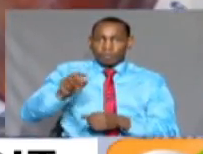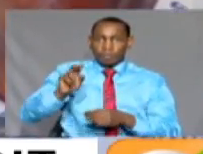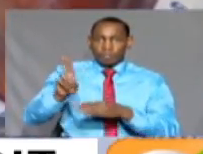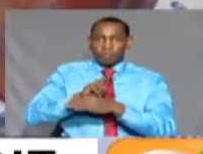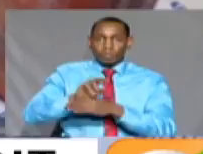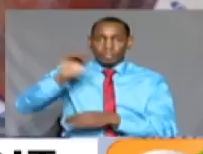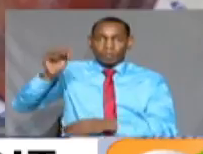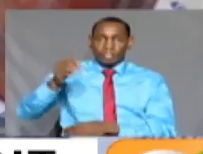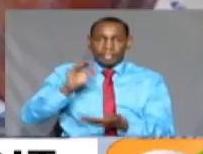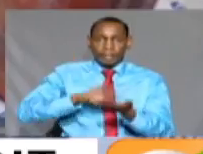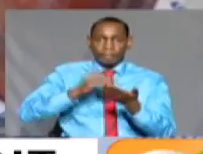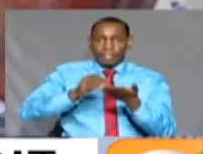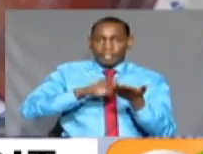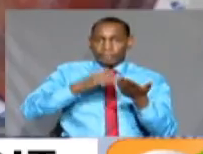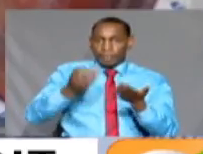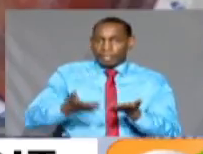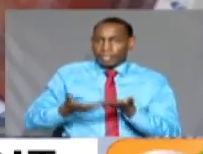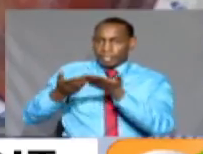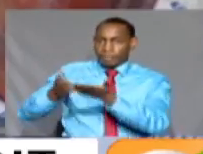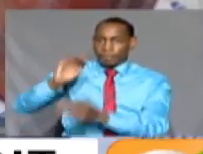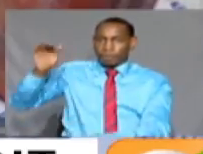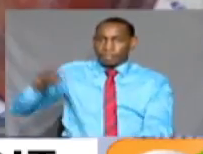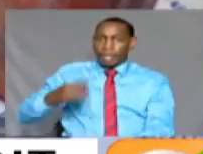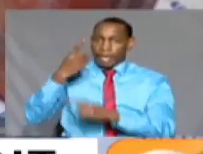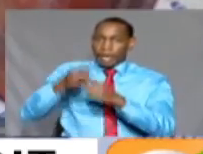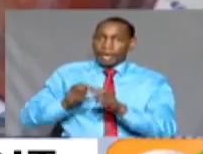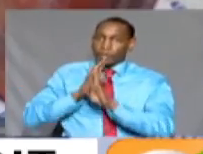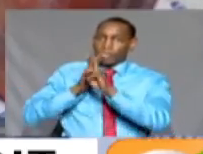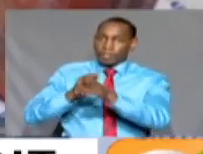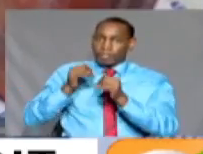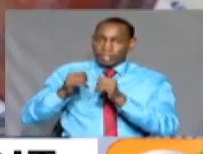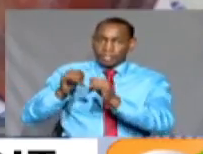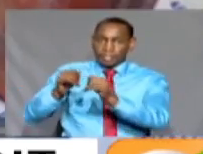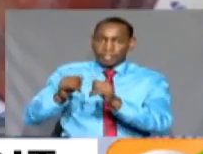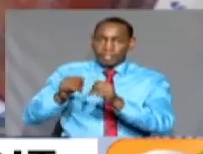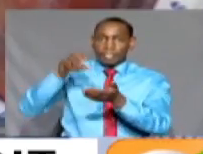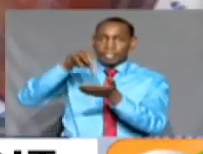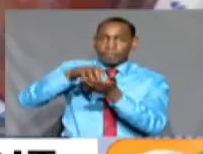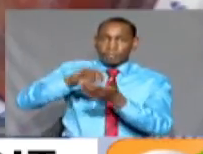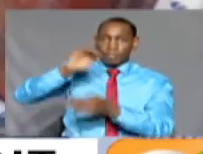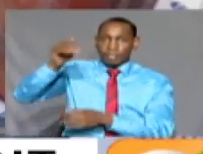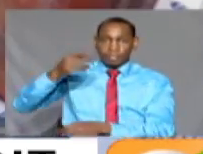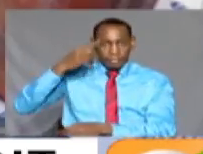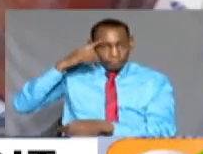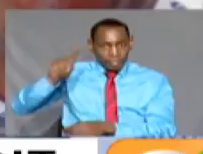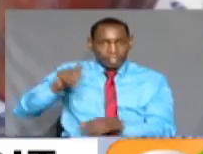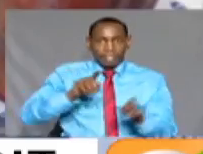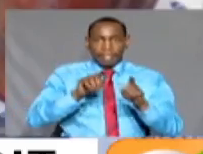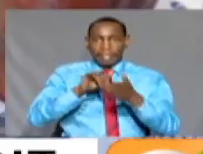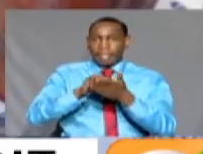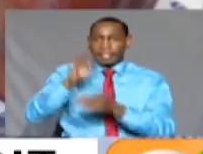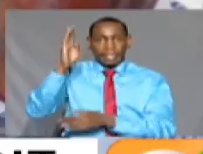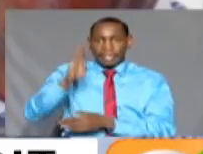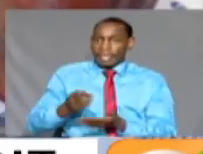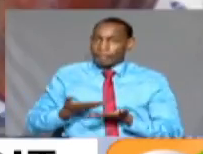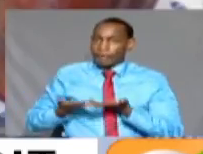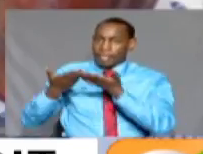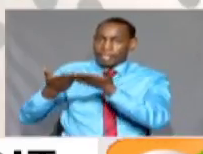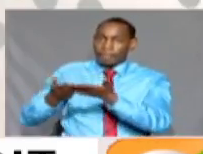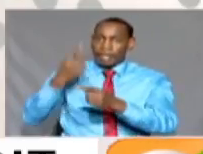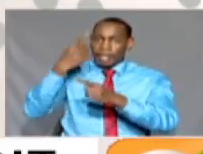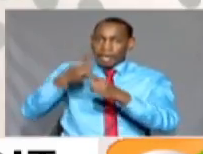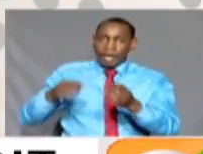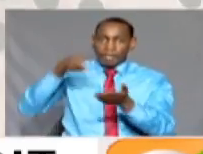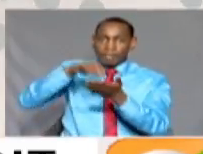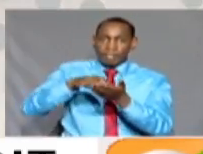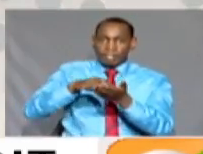funds, failure to submit to the county assembly an annual report on the implementation status of county policies, that he had never delivered an annual State